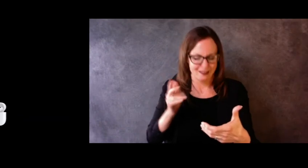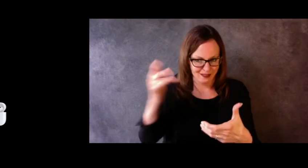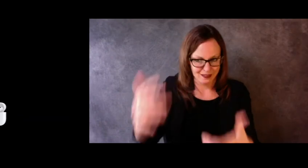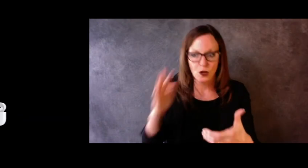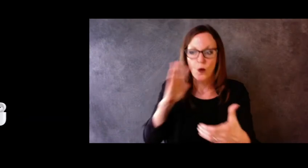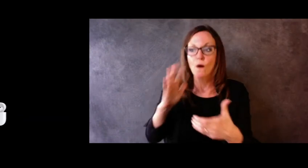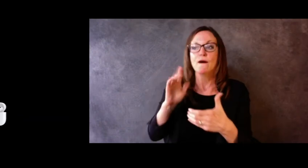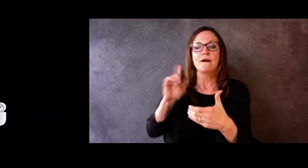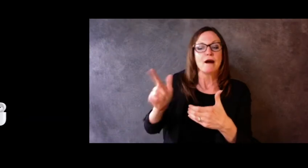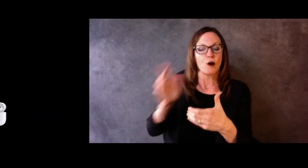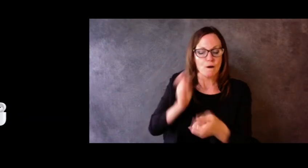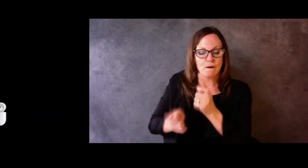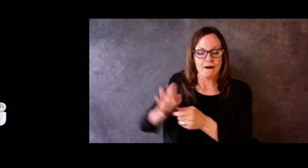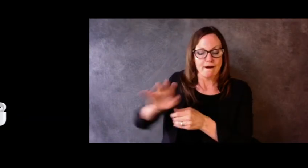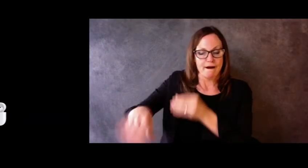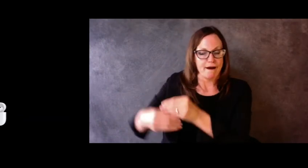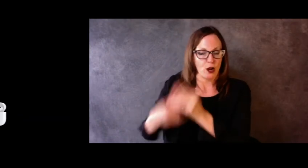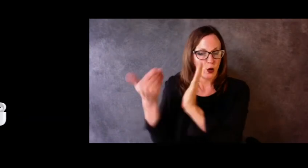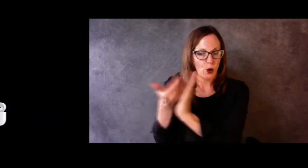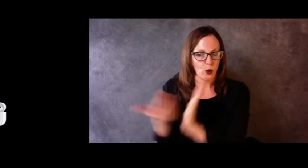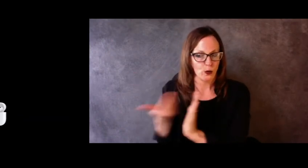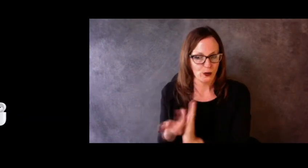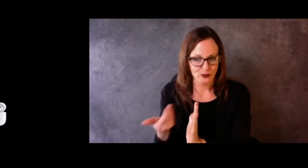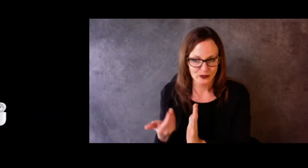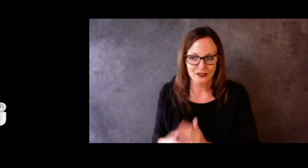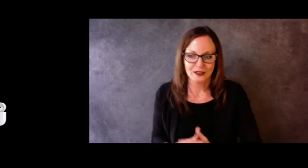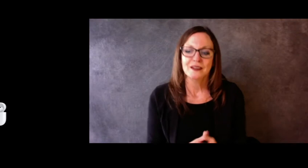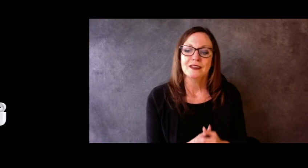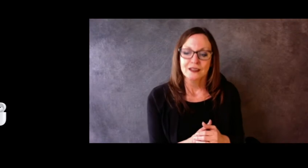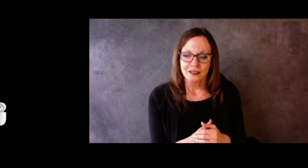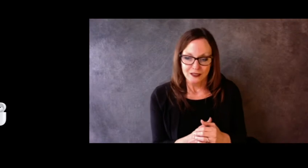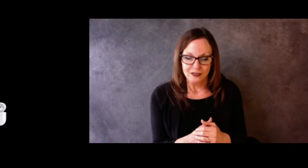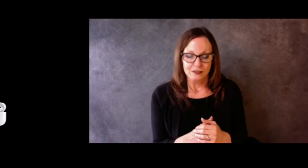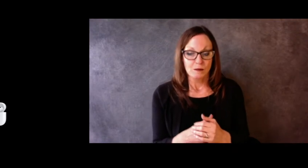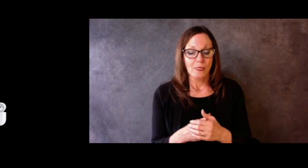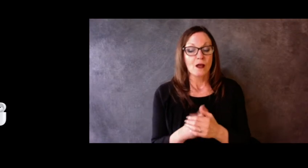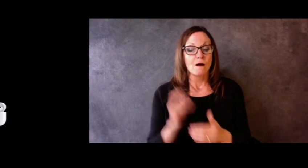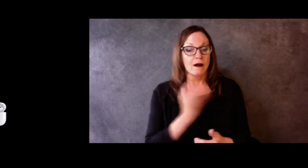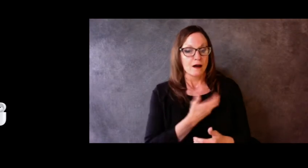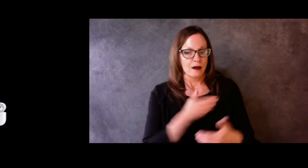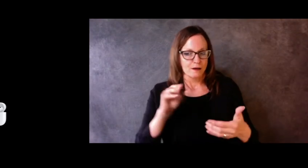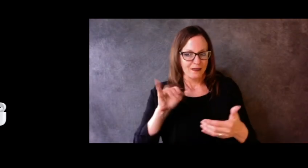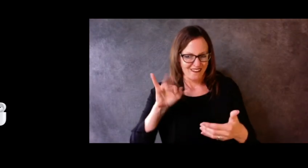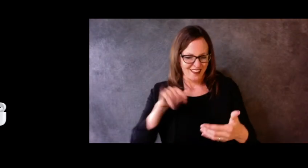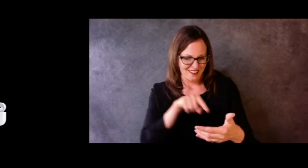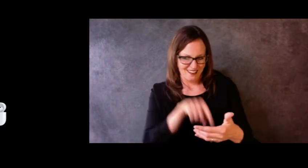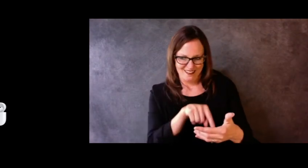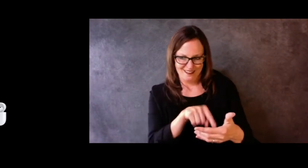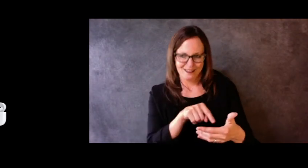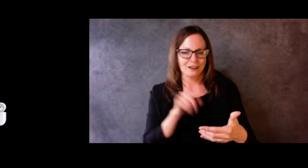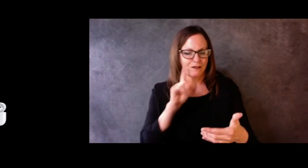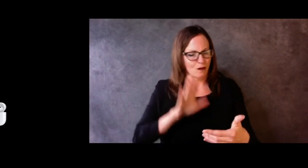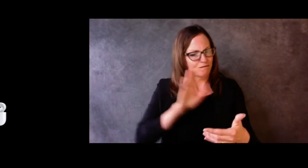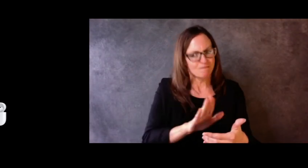One of the additional features Apple created when an MFI hearing device was connected to an iPhone, iPad, or iPod Touch is called